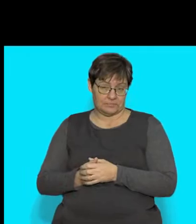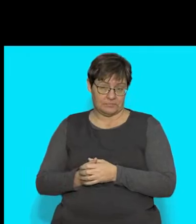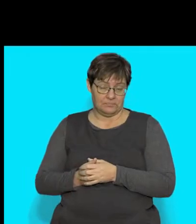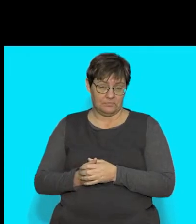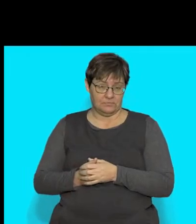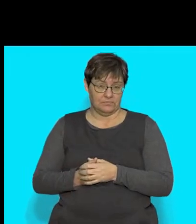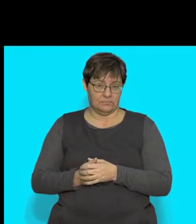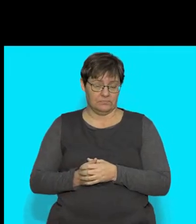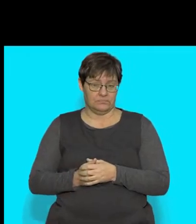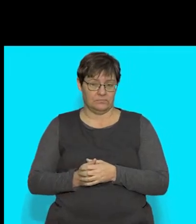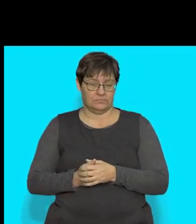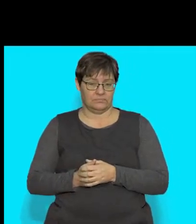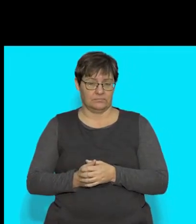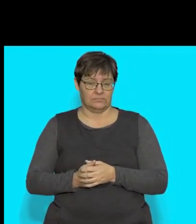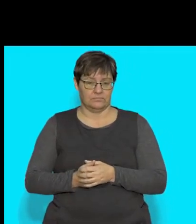and I get rid of